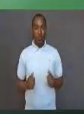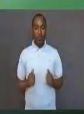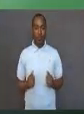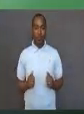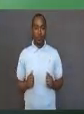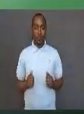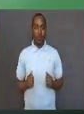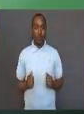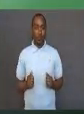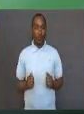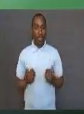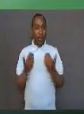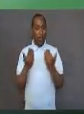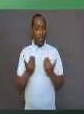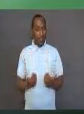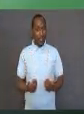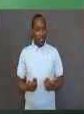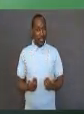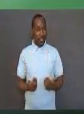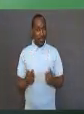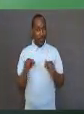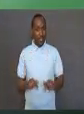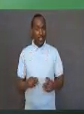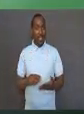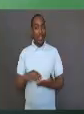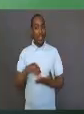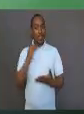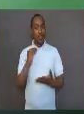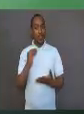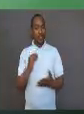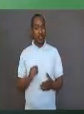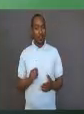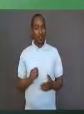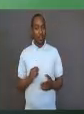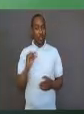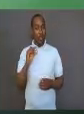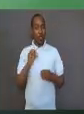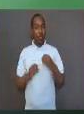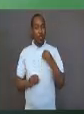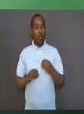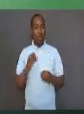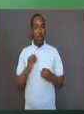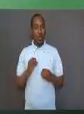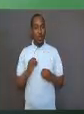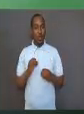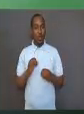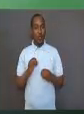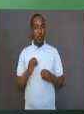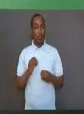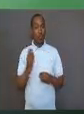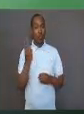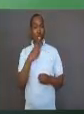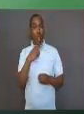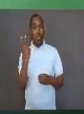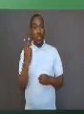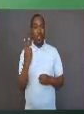In our lesson today, we learned that microorganisms can be both